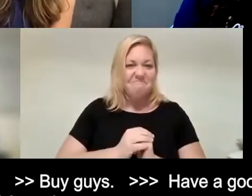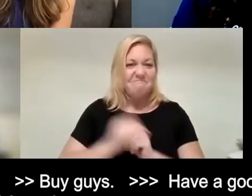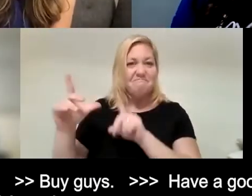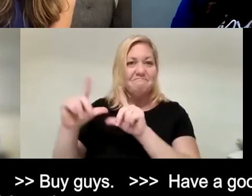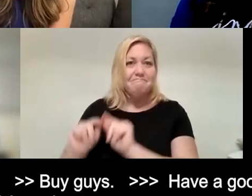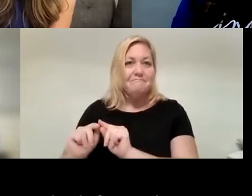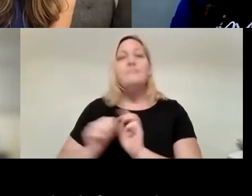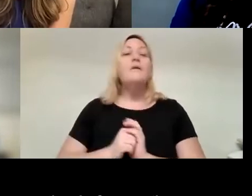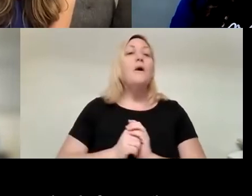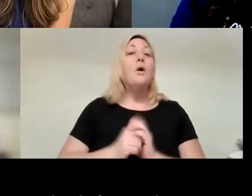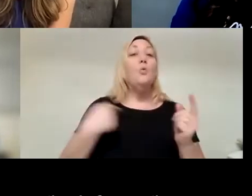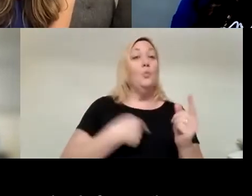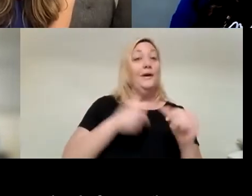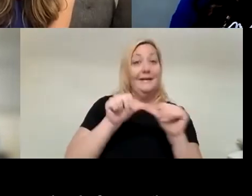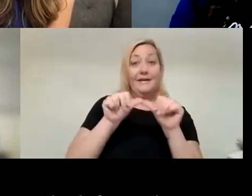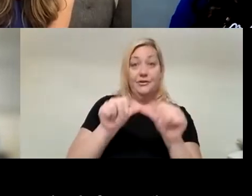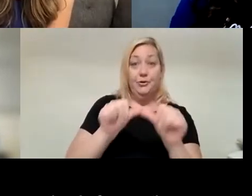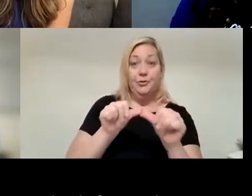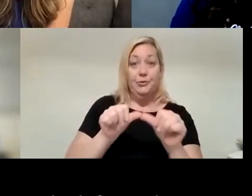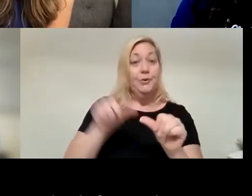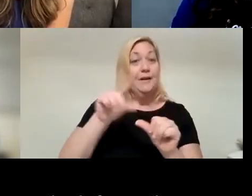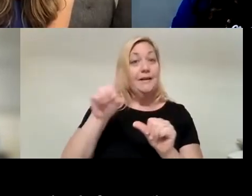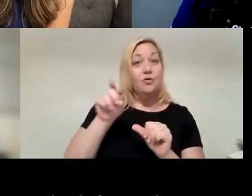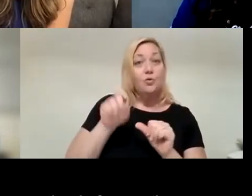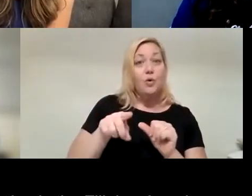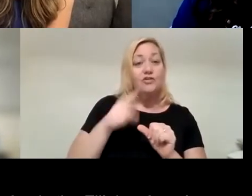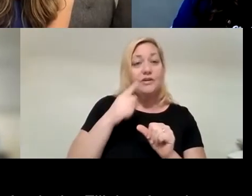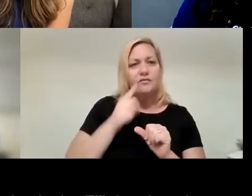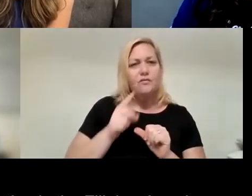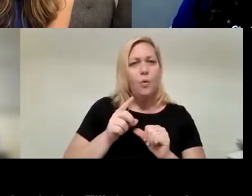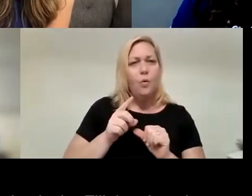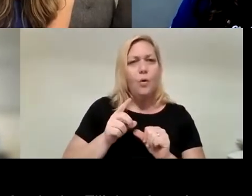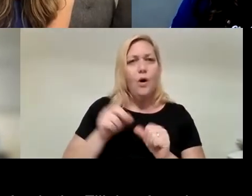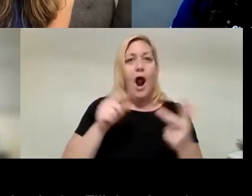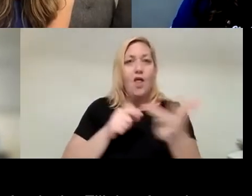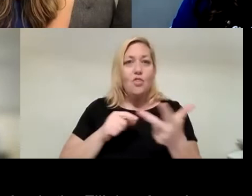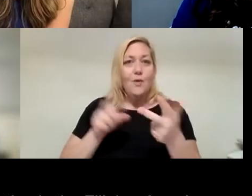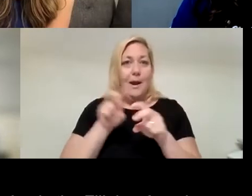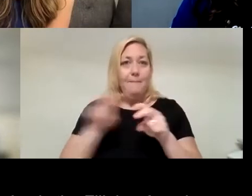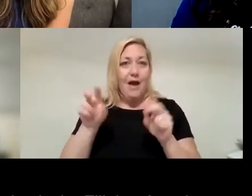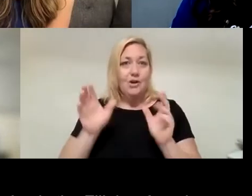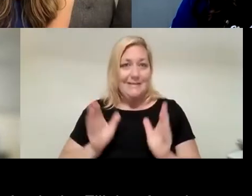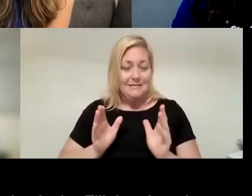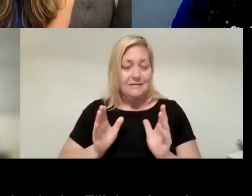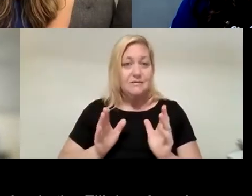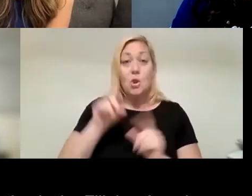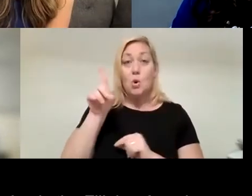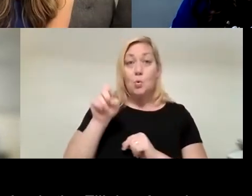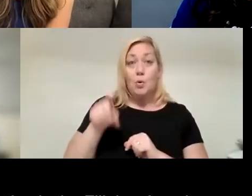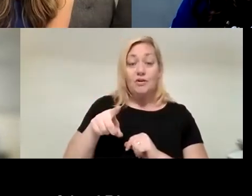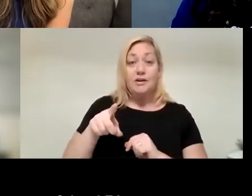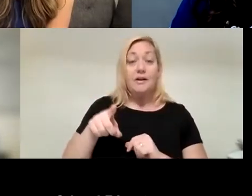Okay, we're going to continue on. And this question is for our 3 panelists. And the question is,